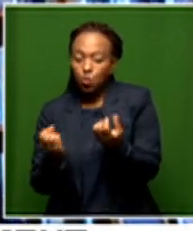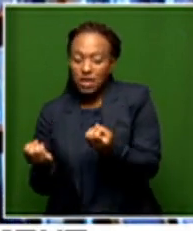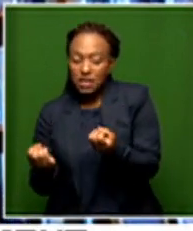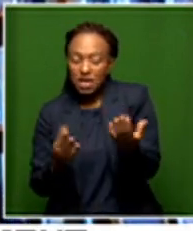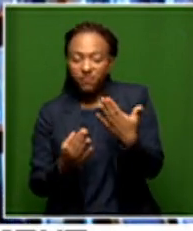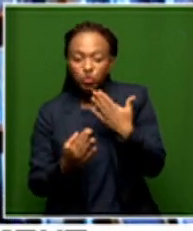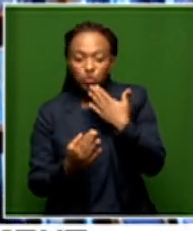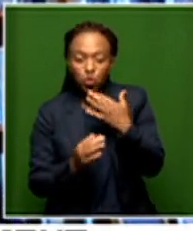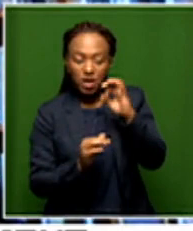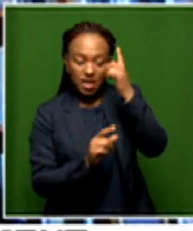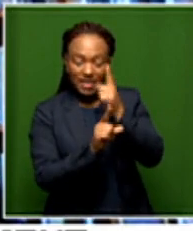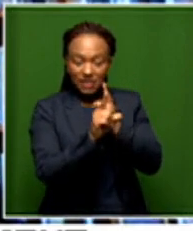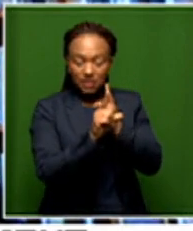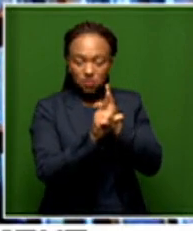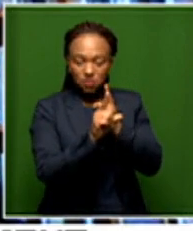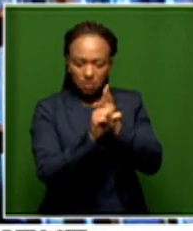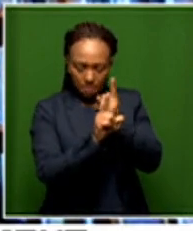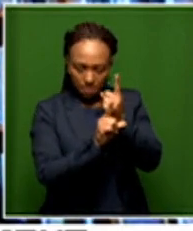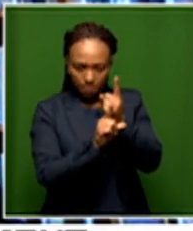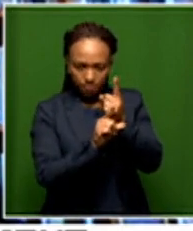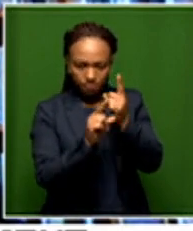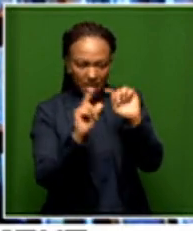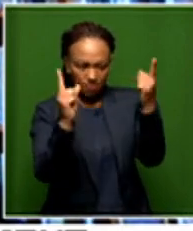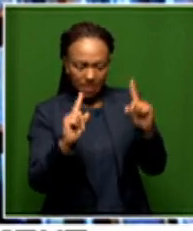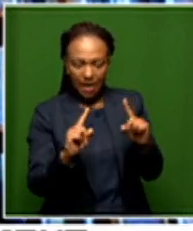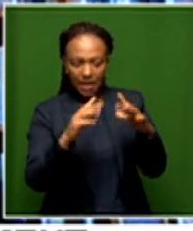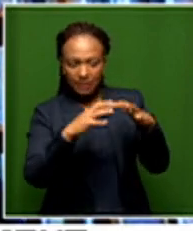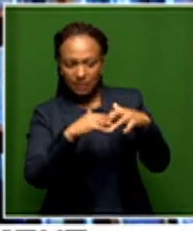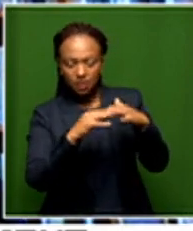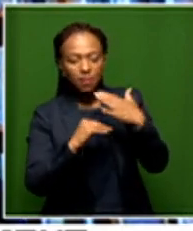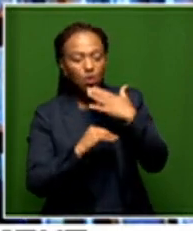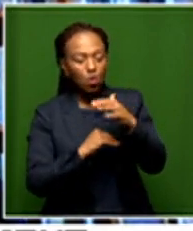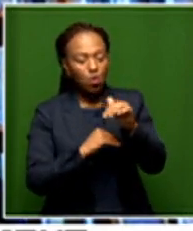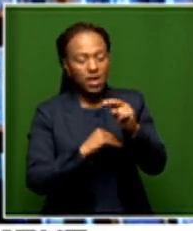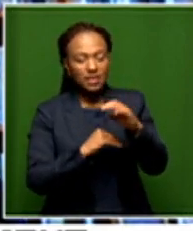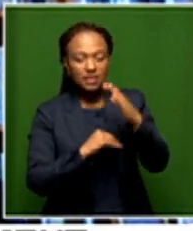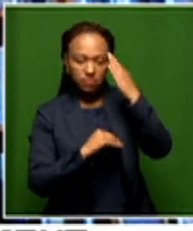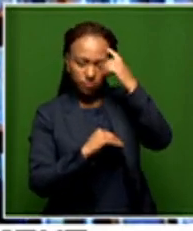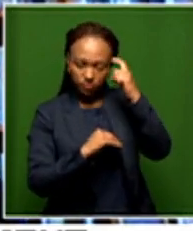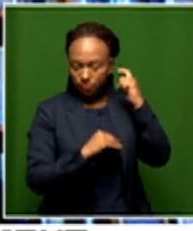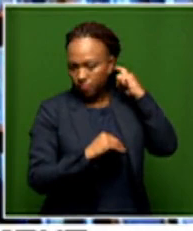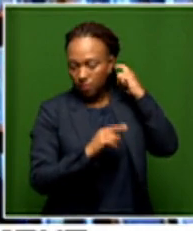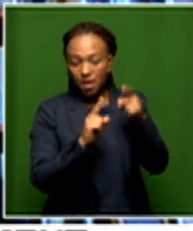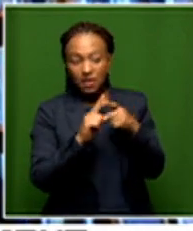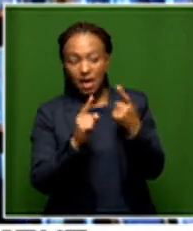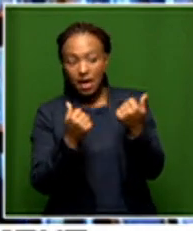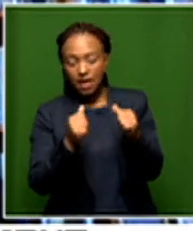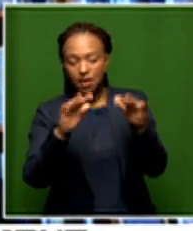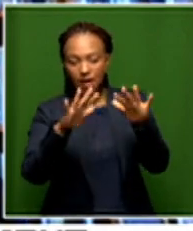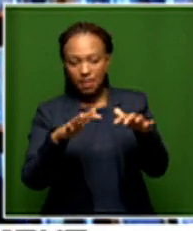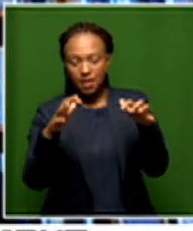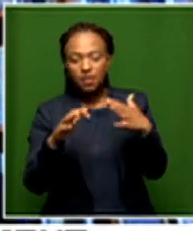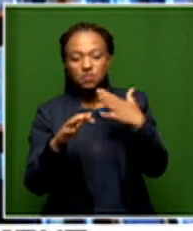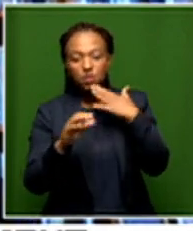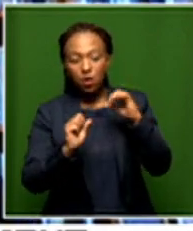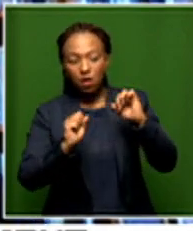the specialized entity that the ANC has in mind. After all, the cabinet, with the exception of Patricia de